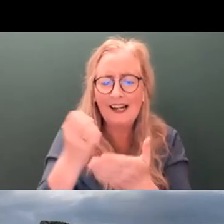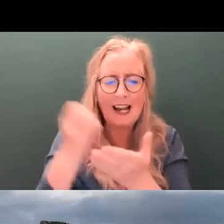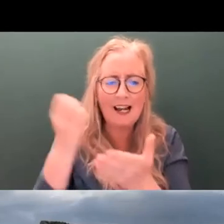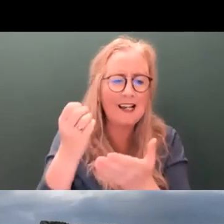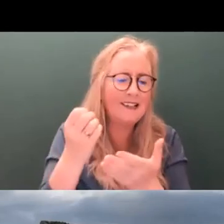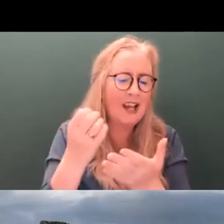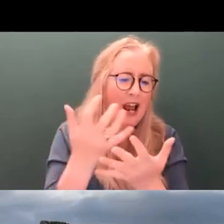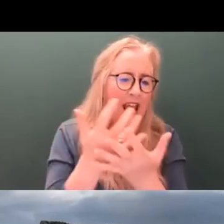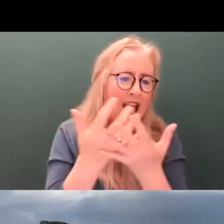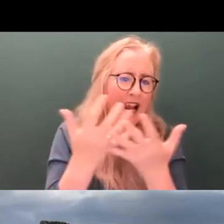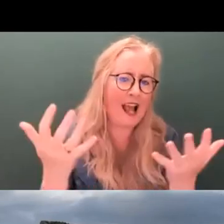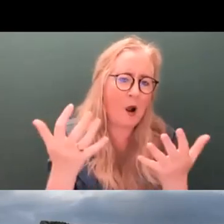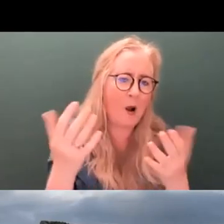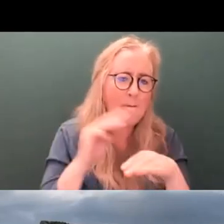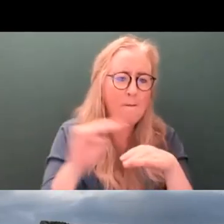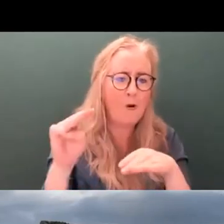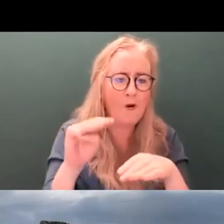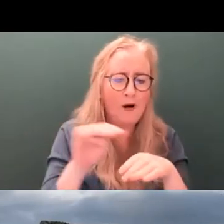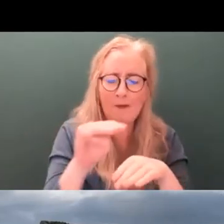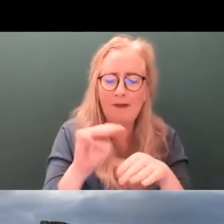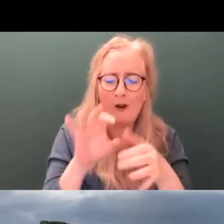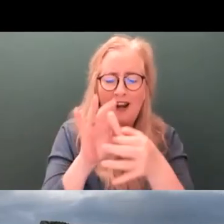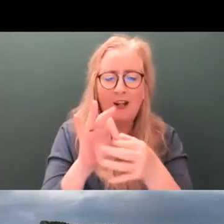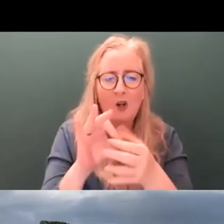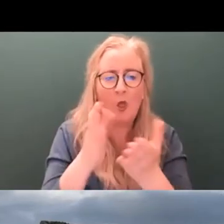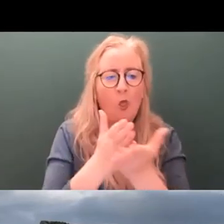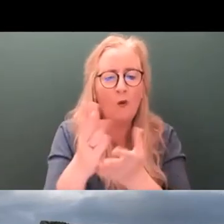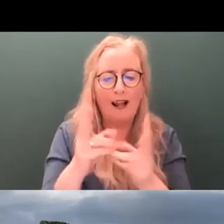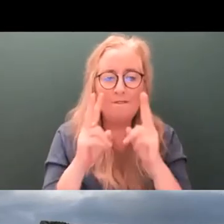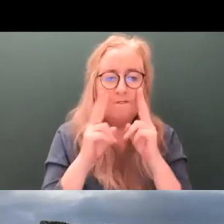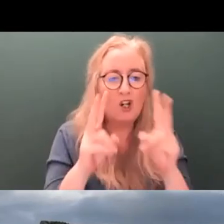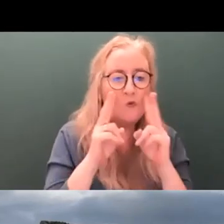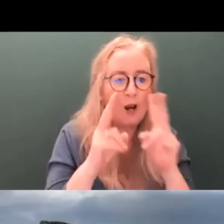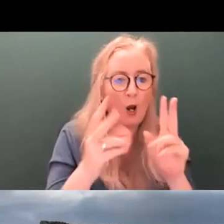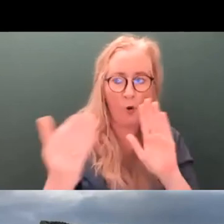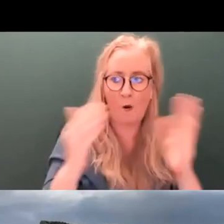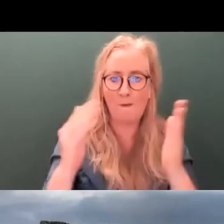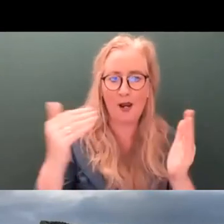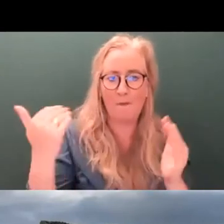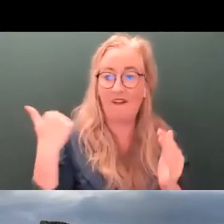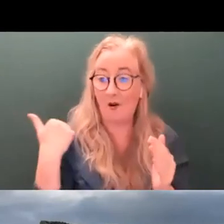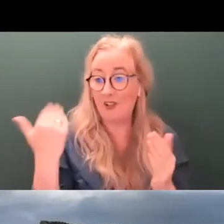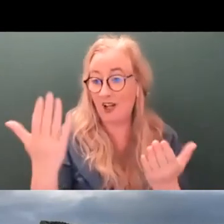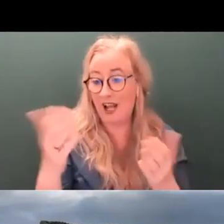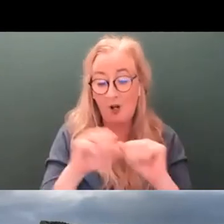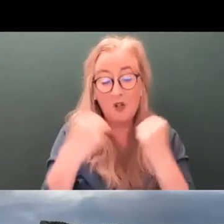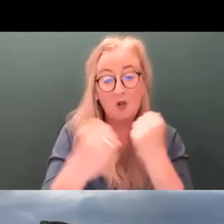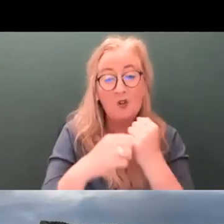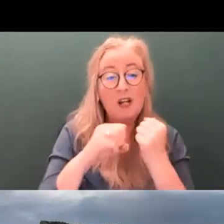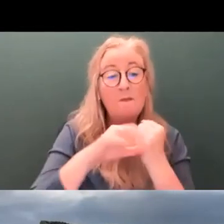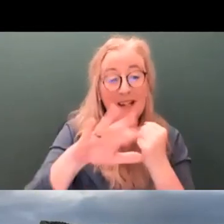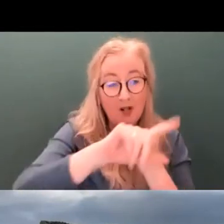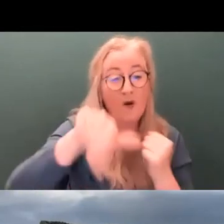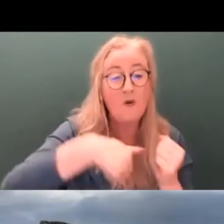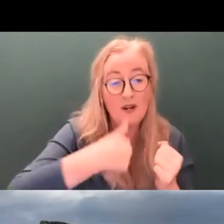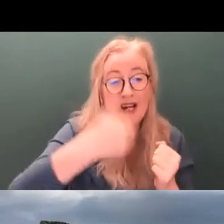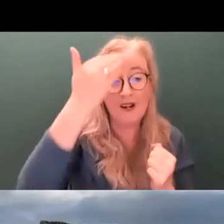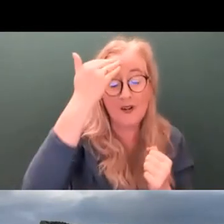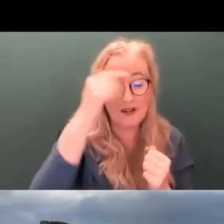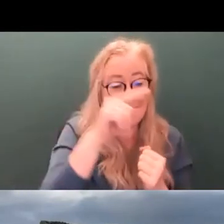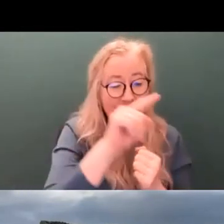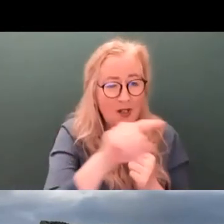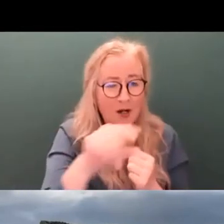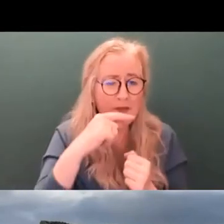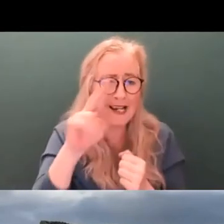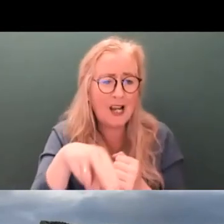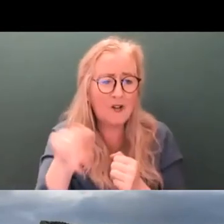connect visually now than before? I mean, any of us on social media are aware of that? Maybe just reflect on that